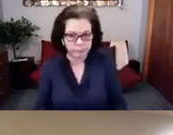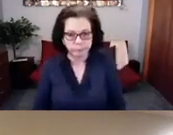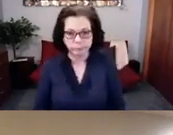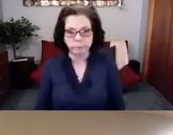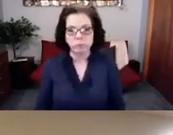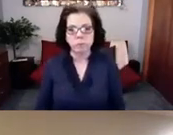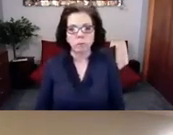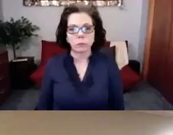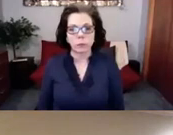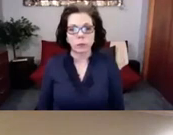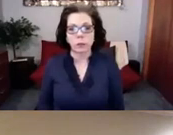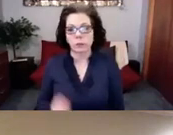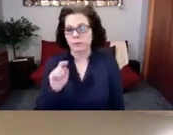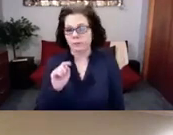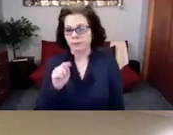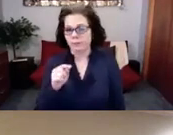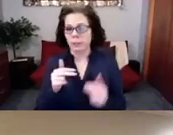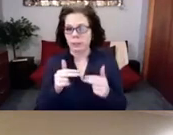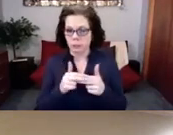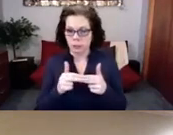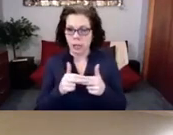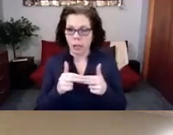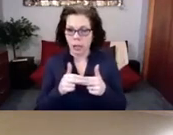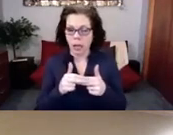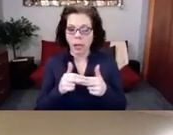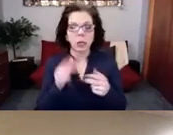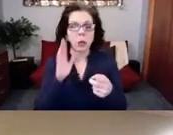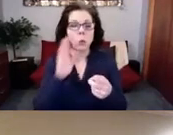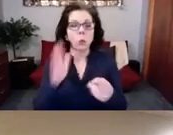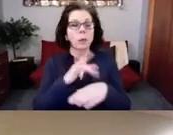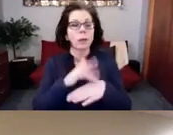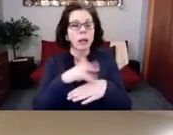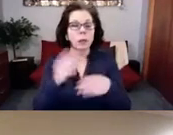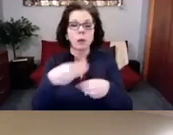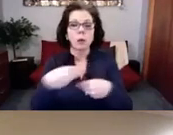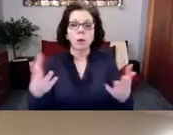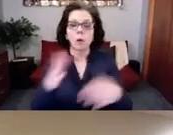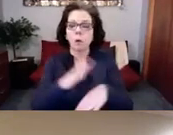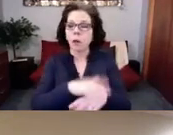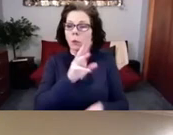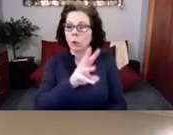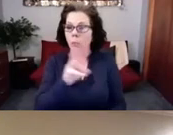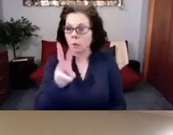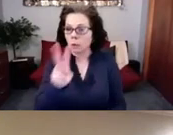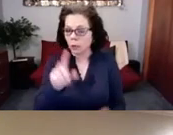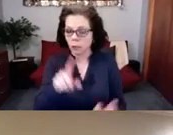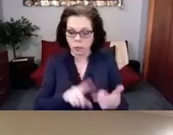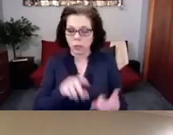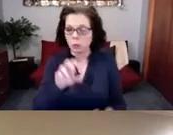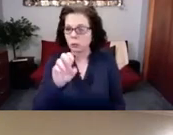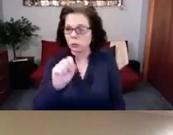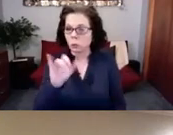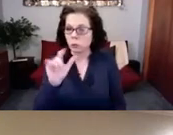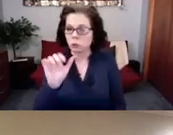if this particular slide deck will be made available on our website and through our social media after this session